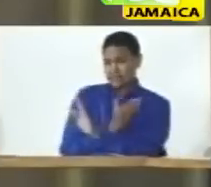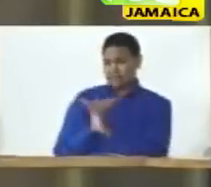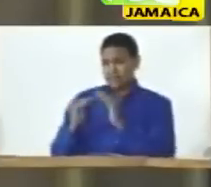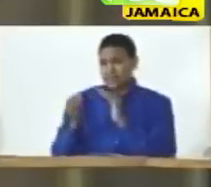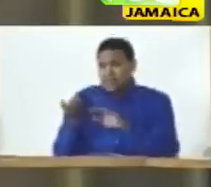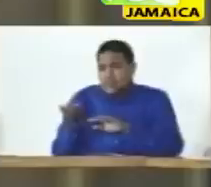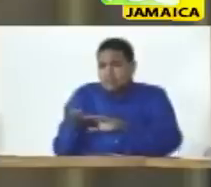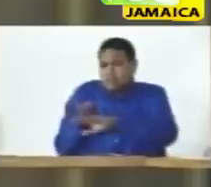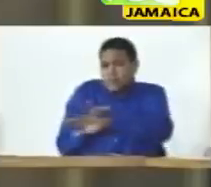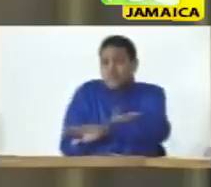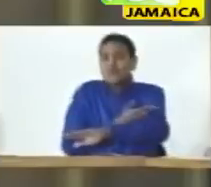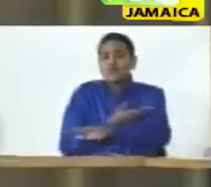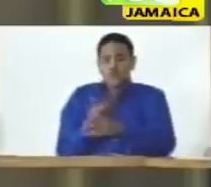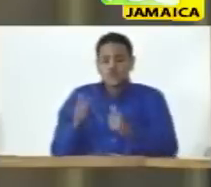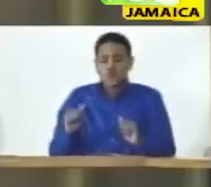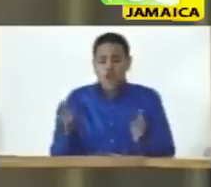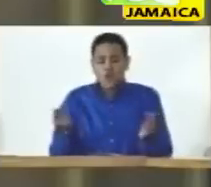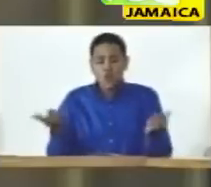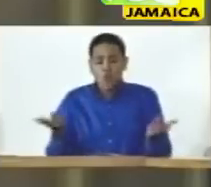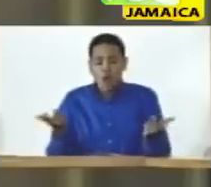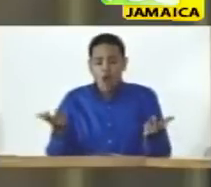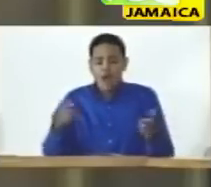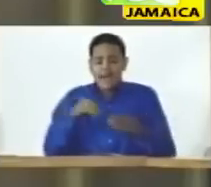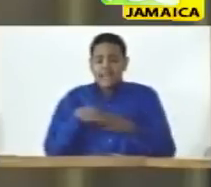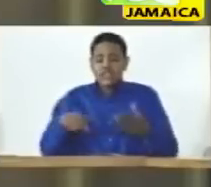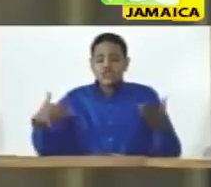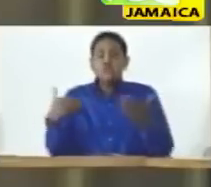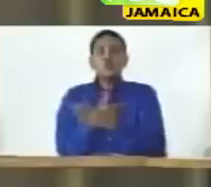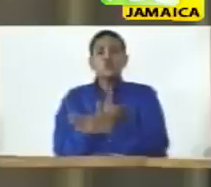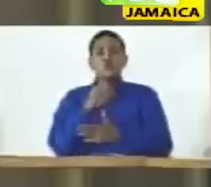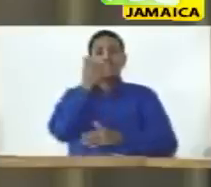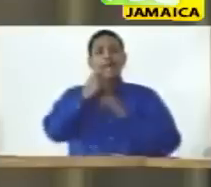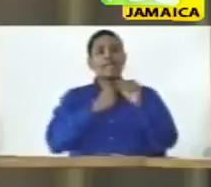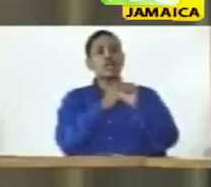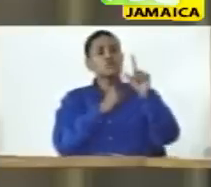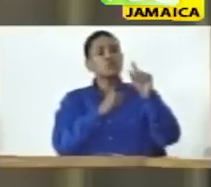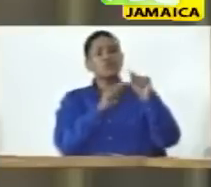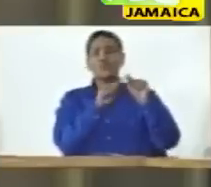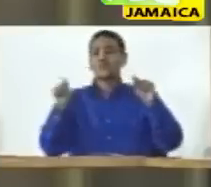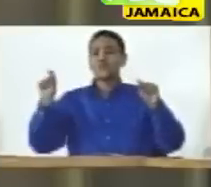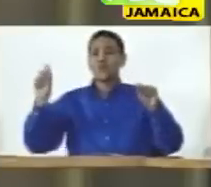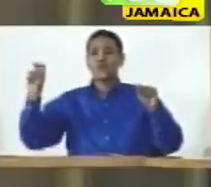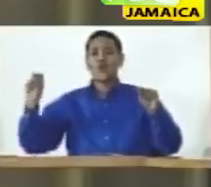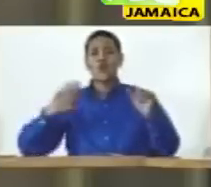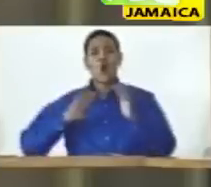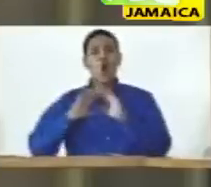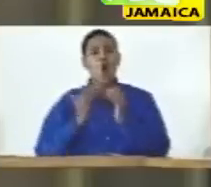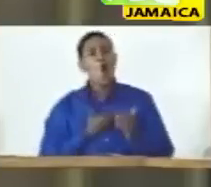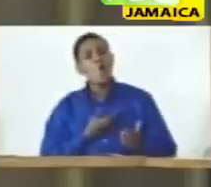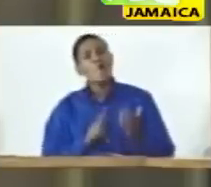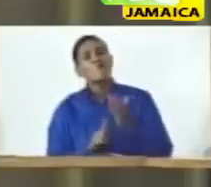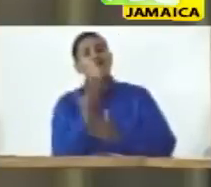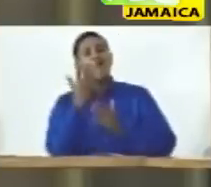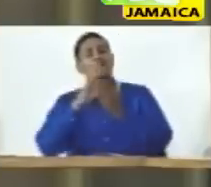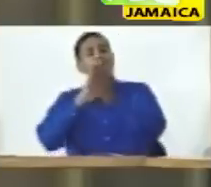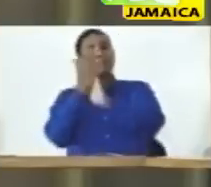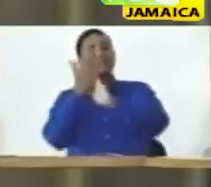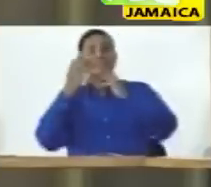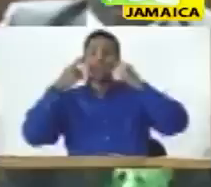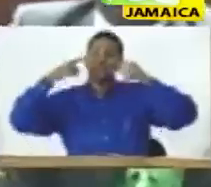now anchor in this new decade our growth, peace, and prosperity.